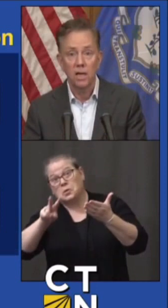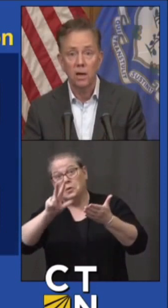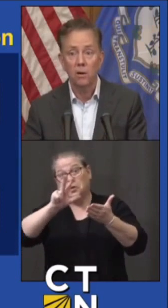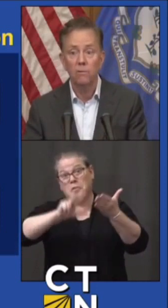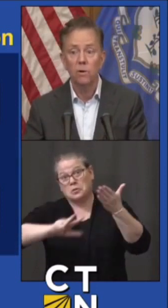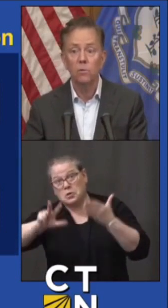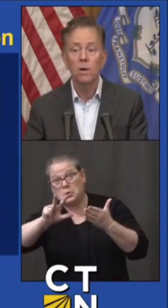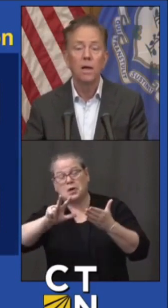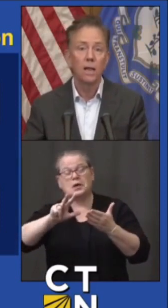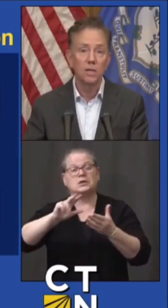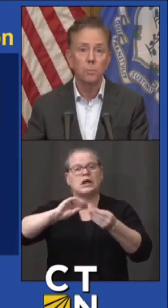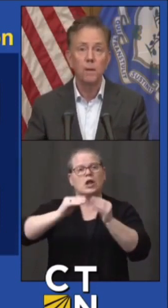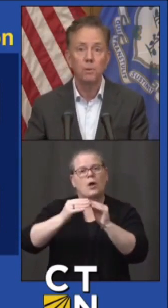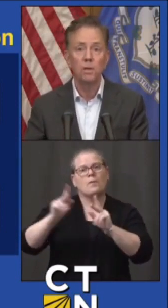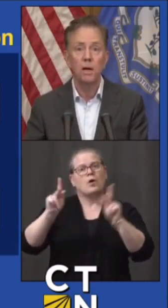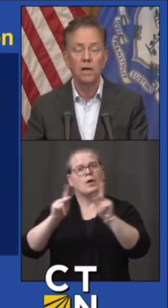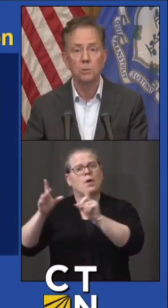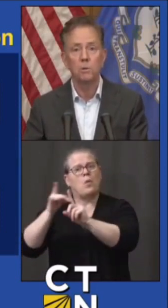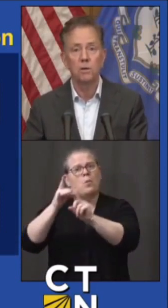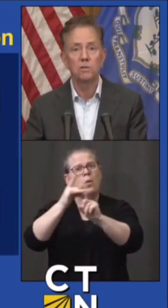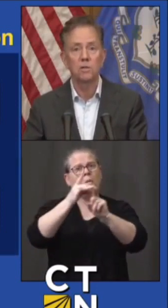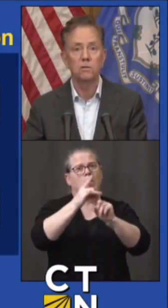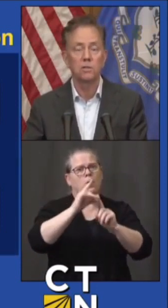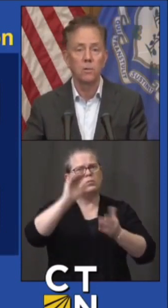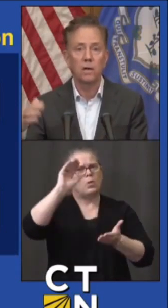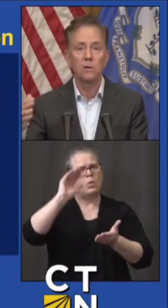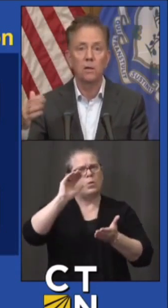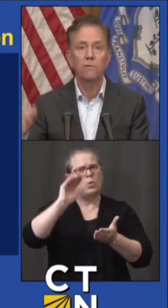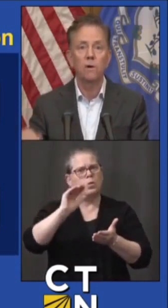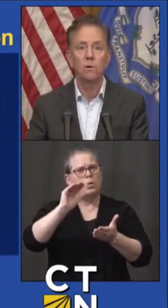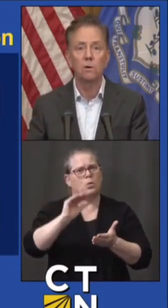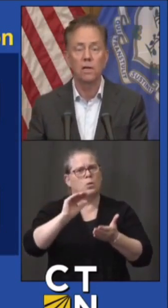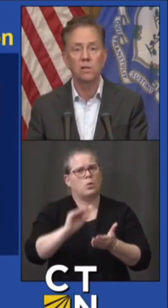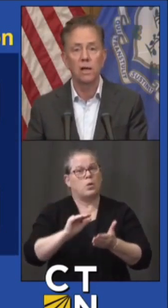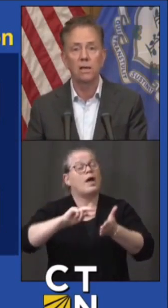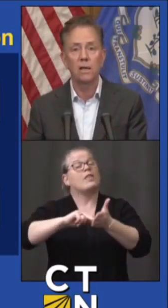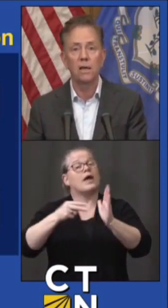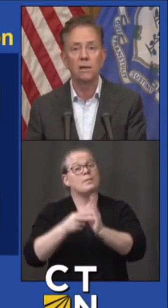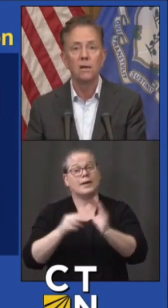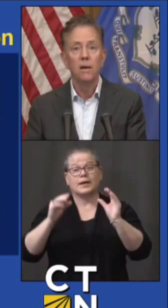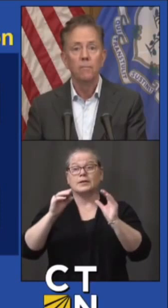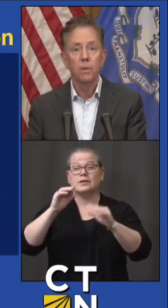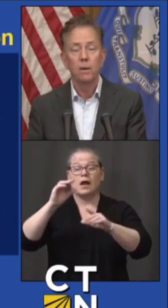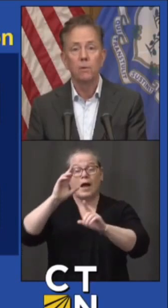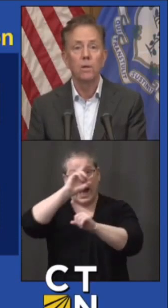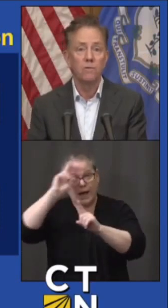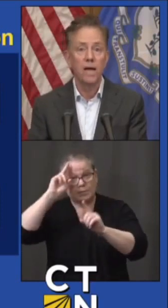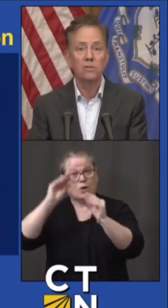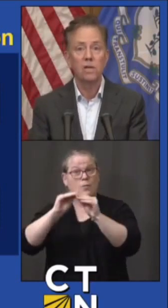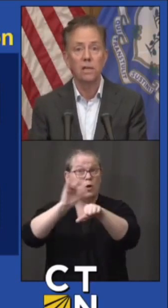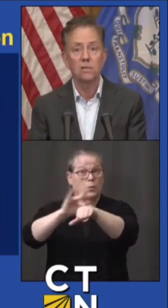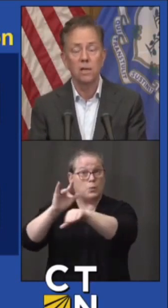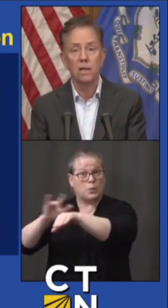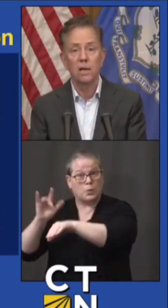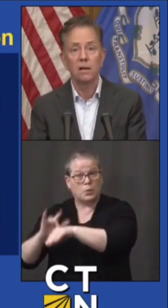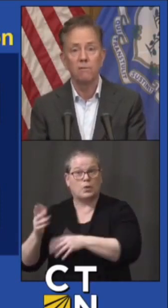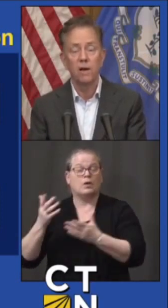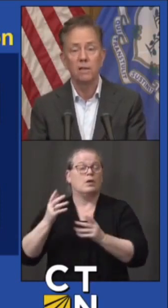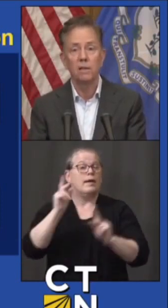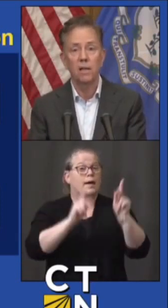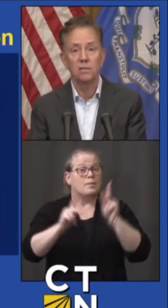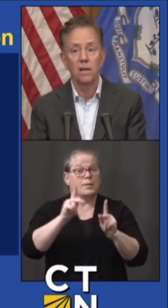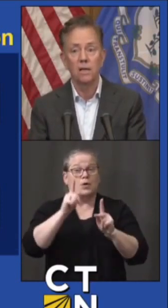able to take care of you, and less people in the hospital because some of the elderly folk are less likely to get, with the vaccine, less likely to